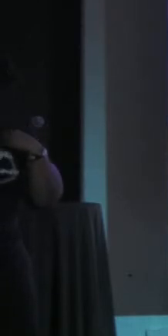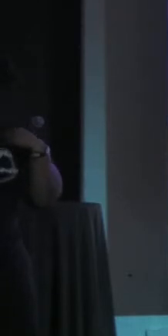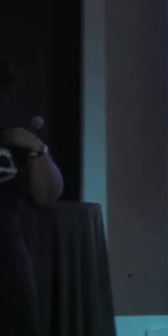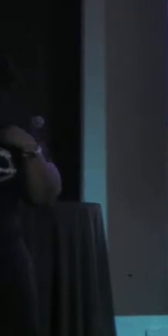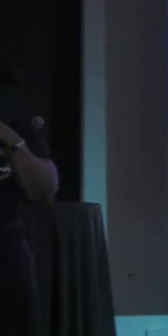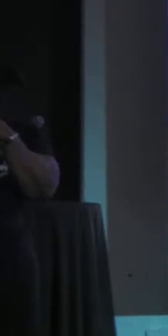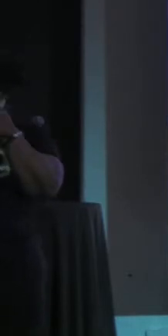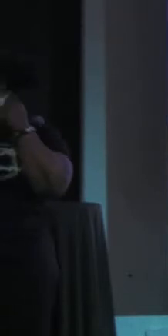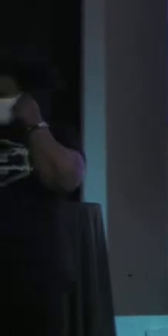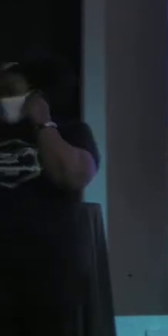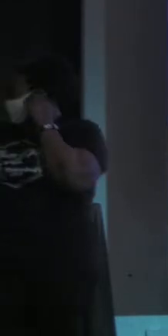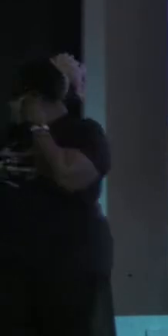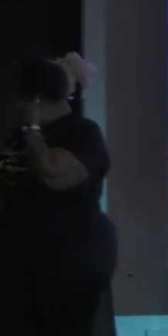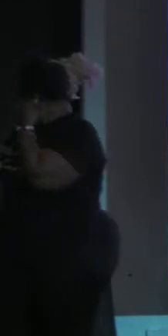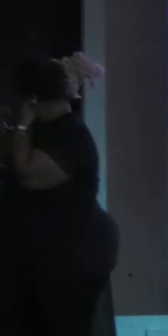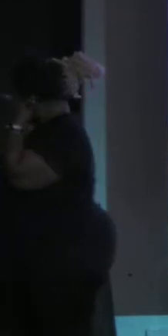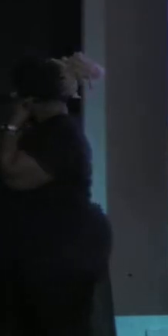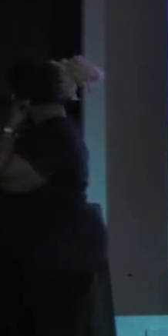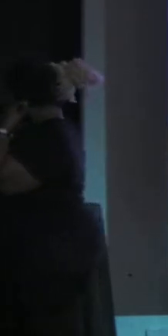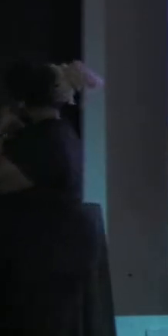free.